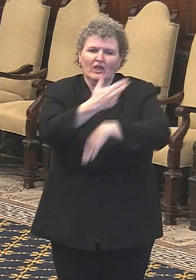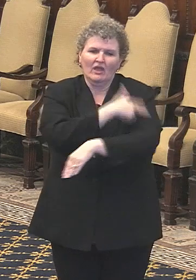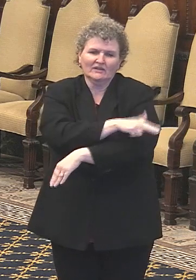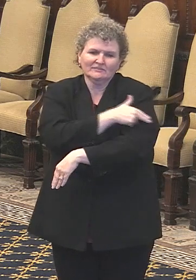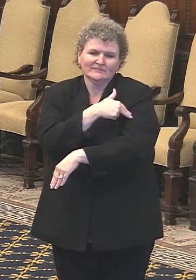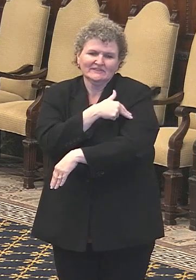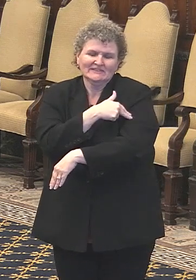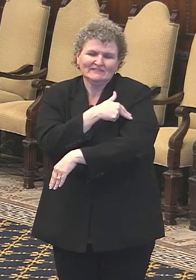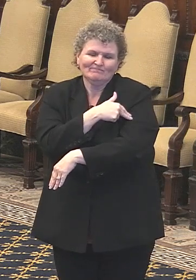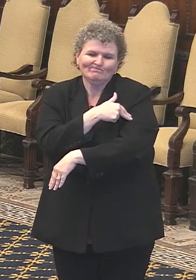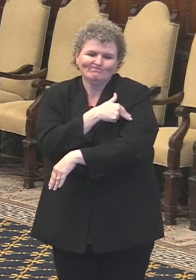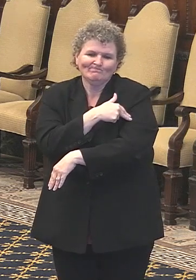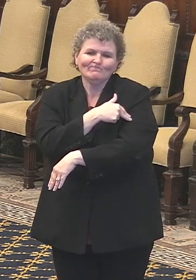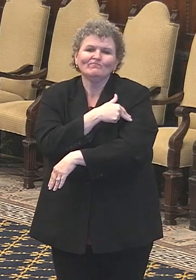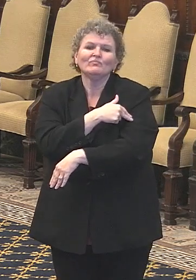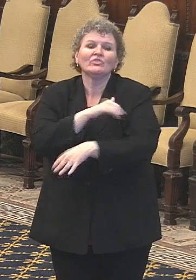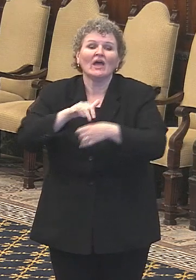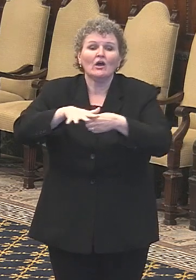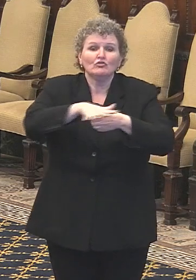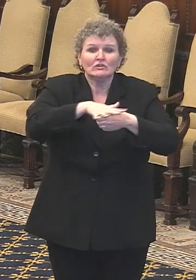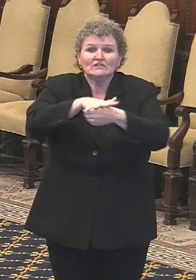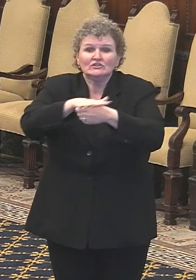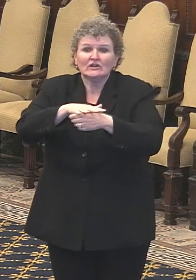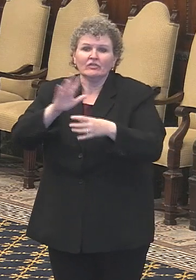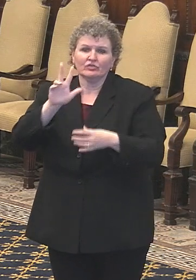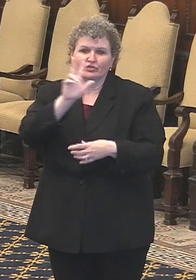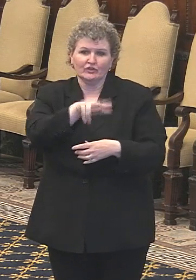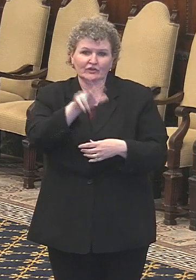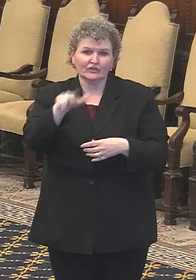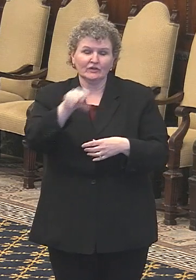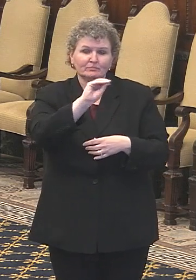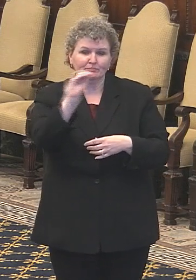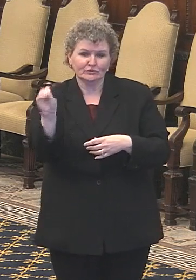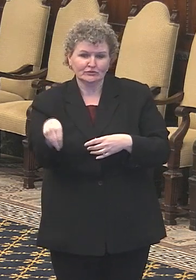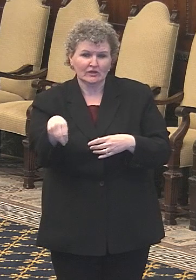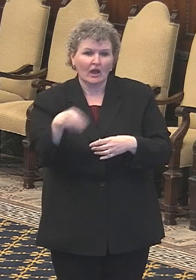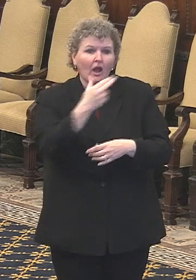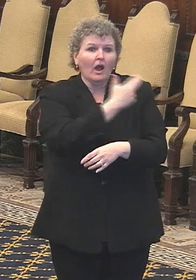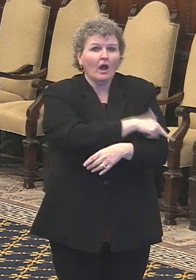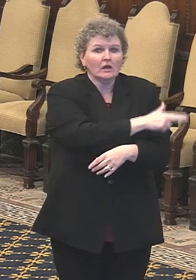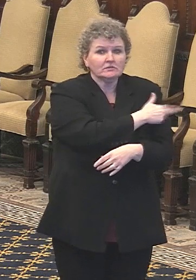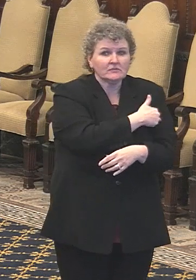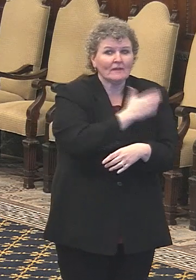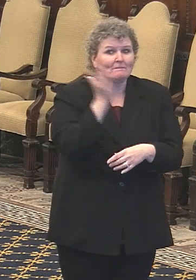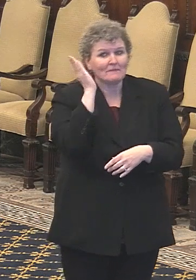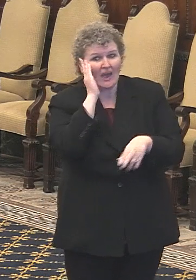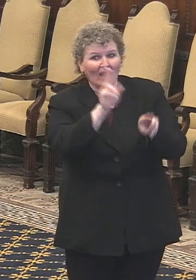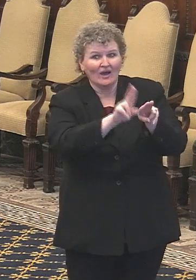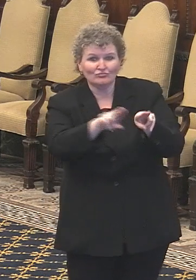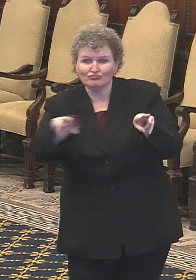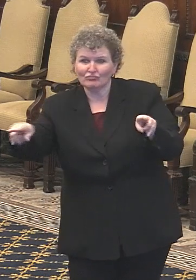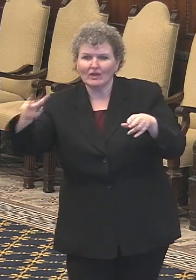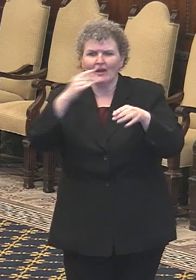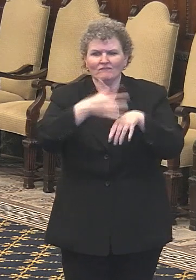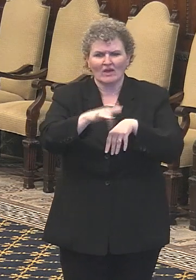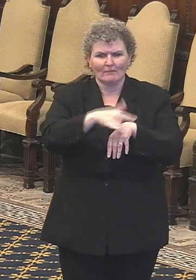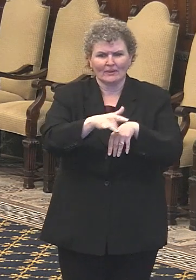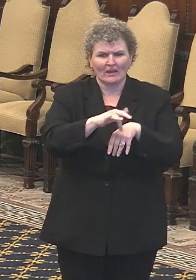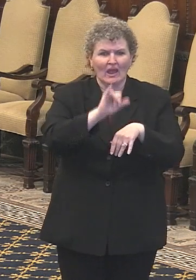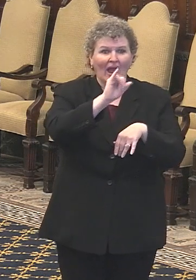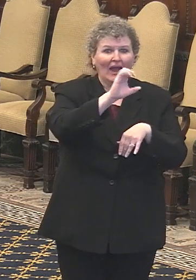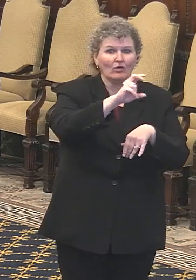Region-wide, we still have 33% of our regular hospital beds available and 29% of our intensive care unit beds that are available.